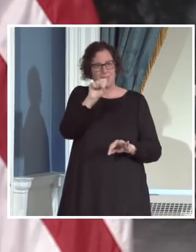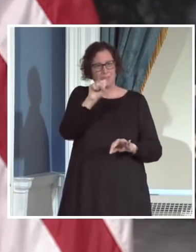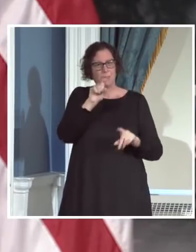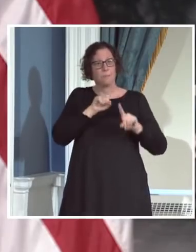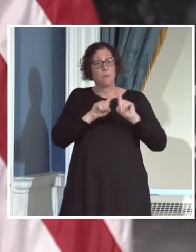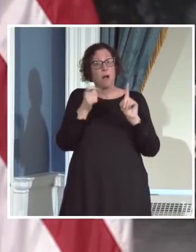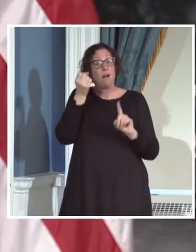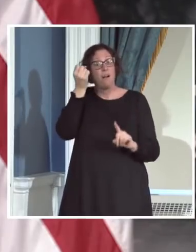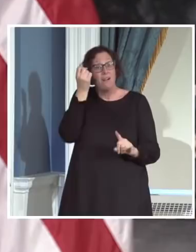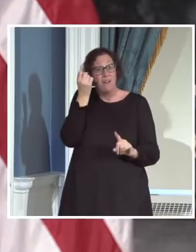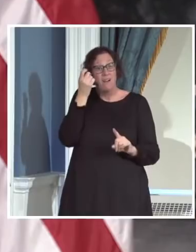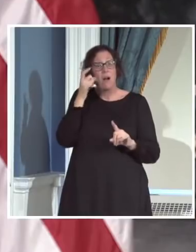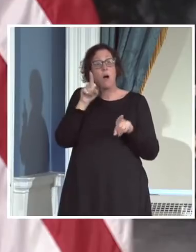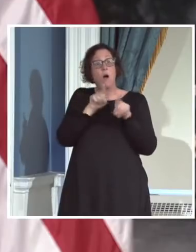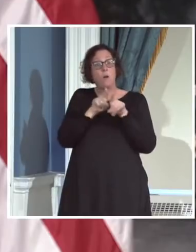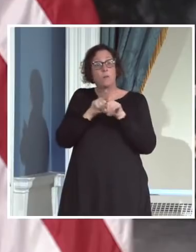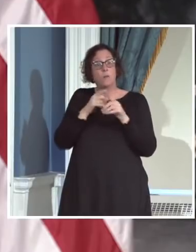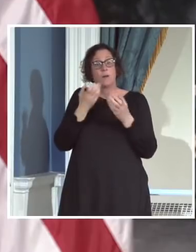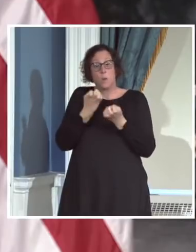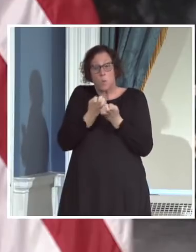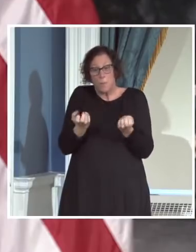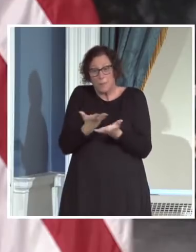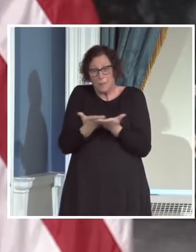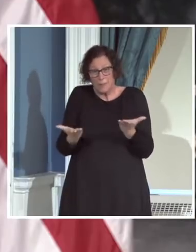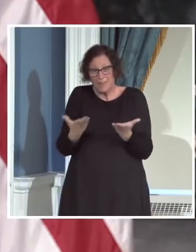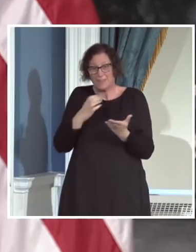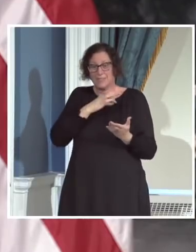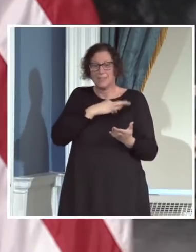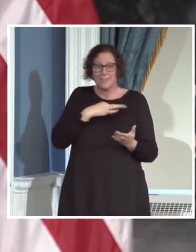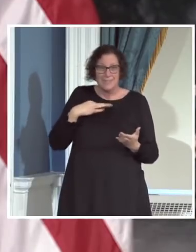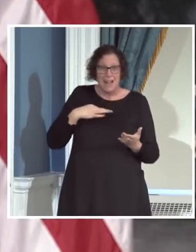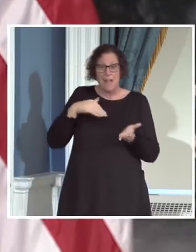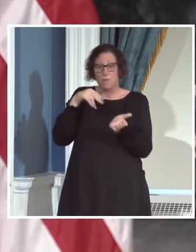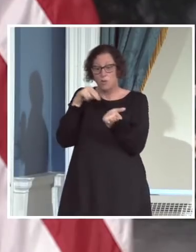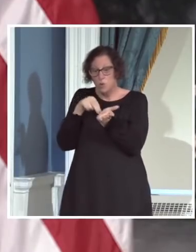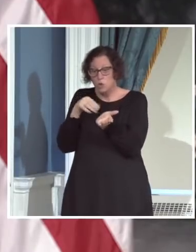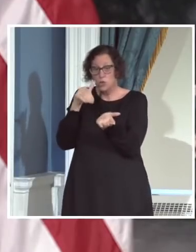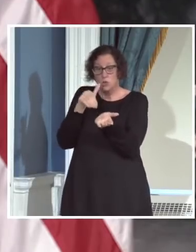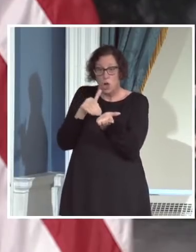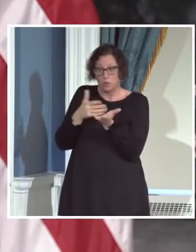elaborate, and then again, Jimmy and I will leave, and Mitch can stay on